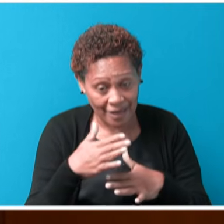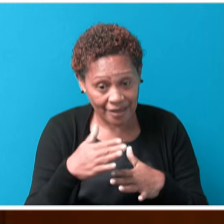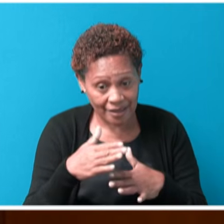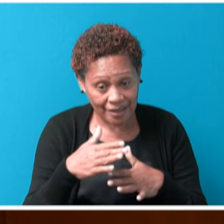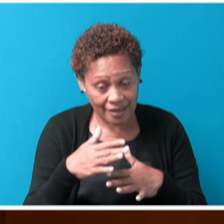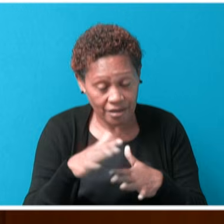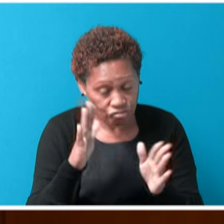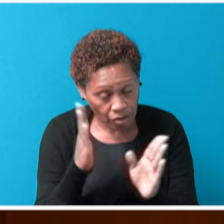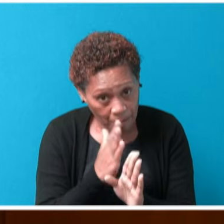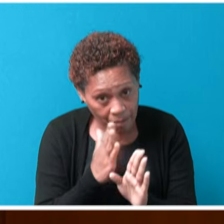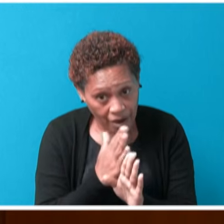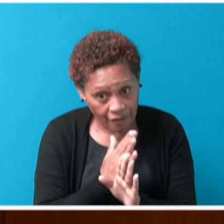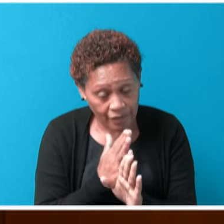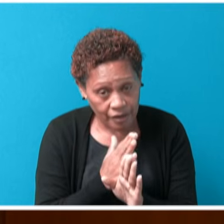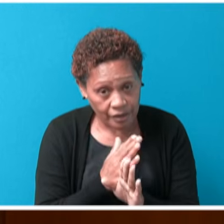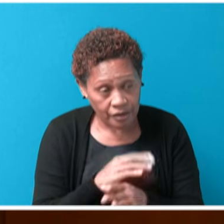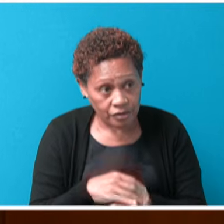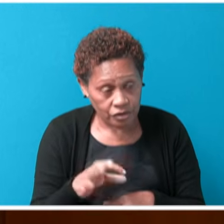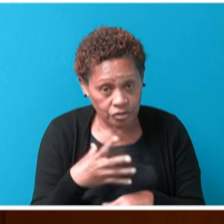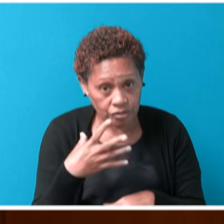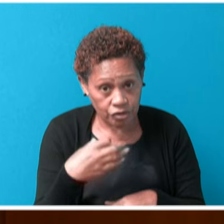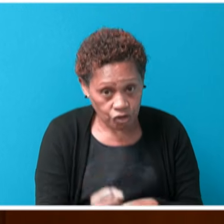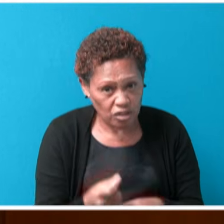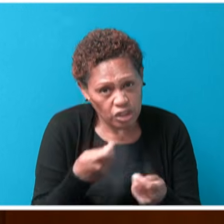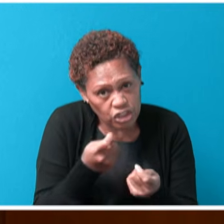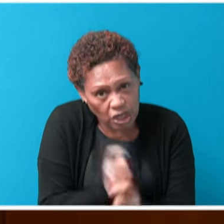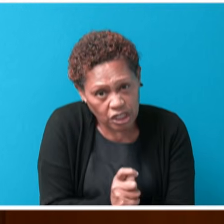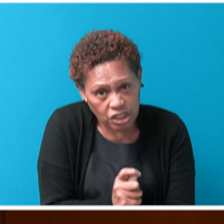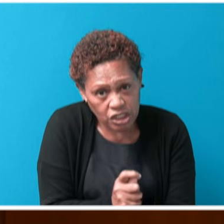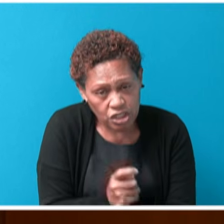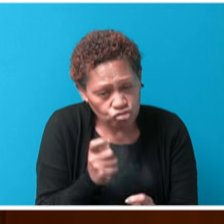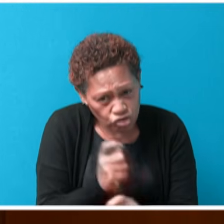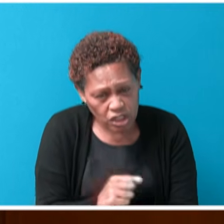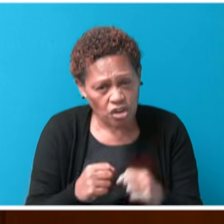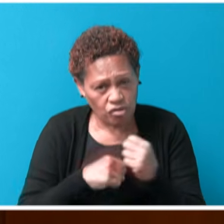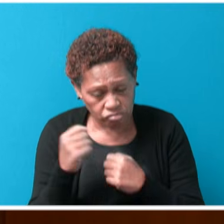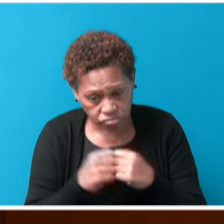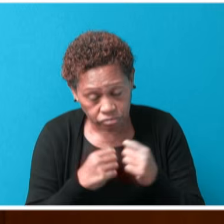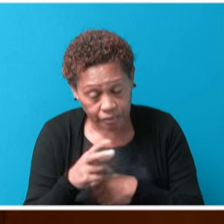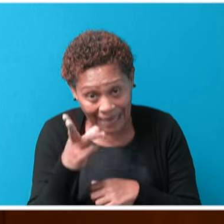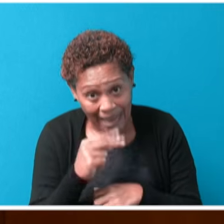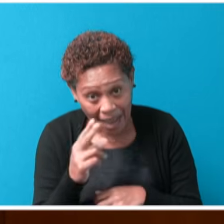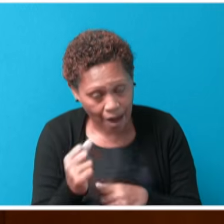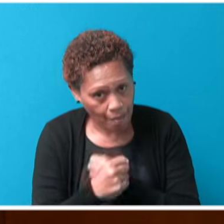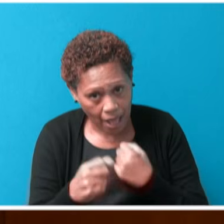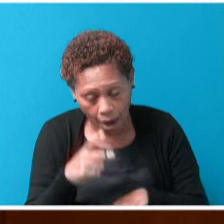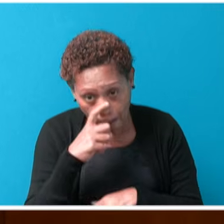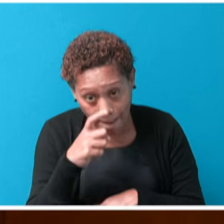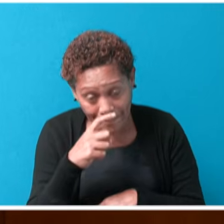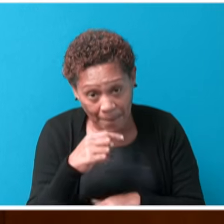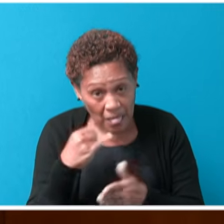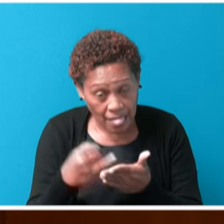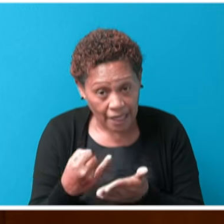in human capital, innovation, and modern infrastructure that enable our people and enterprises